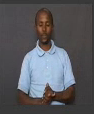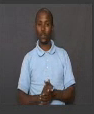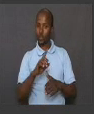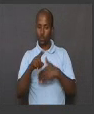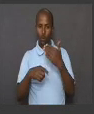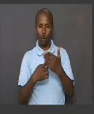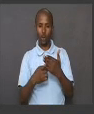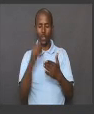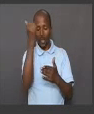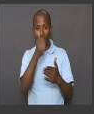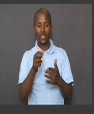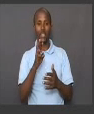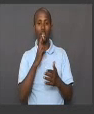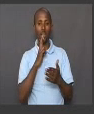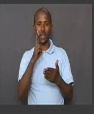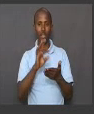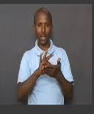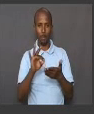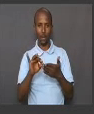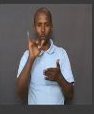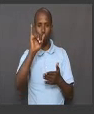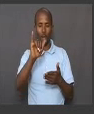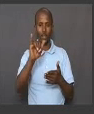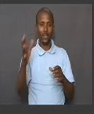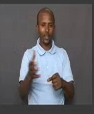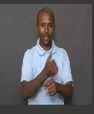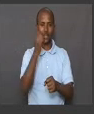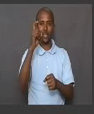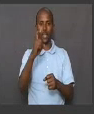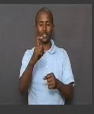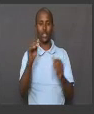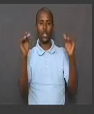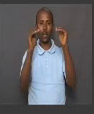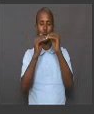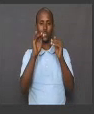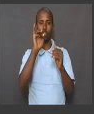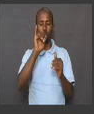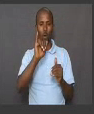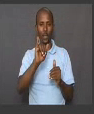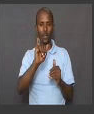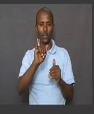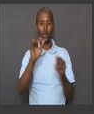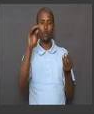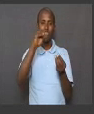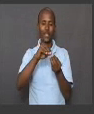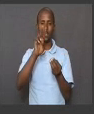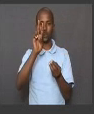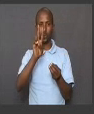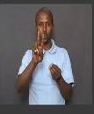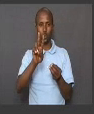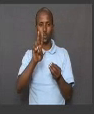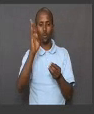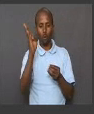So for any real number y, take x equals y plus